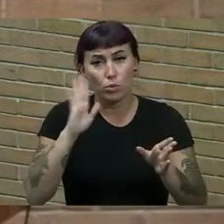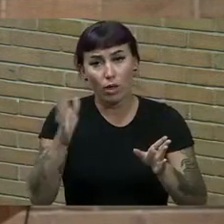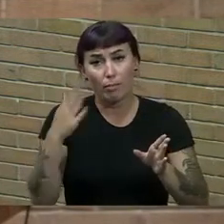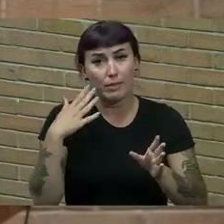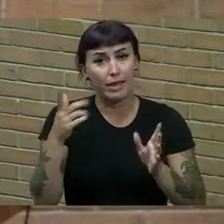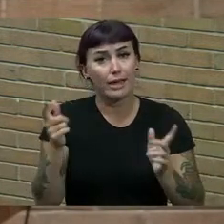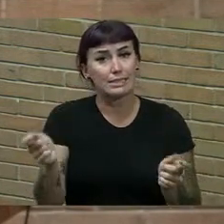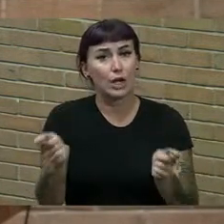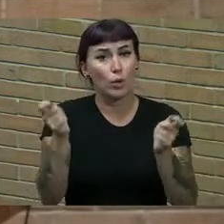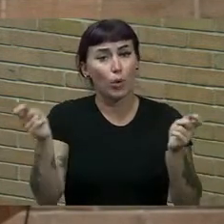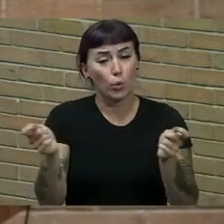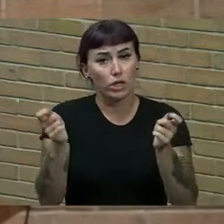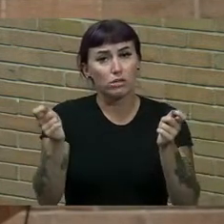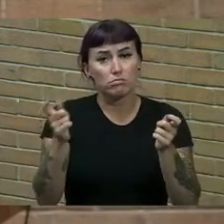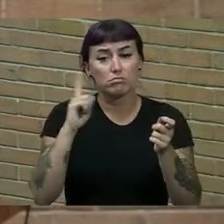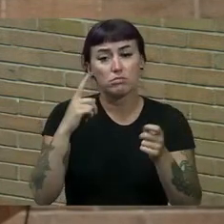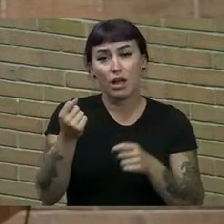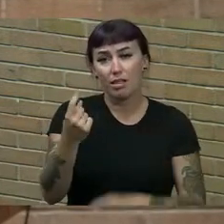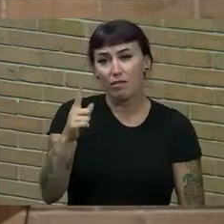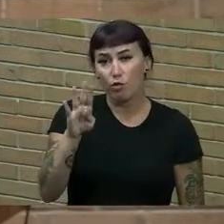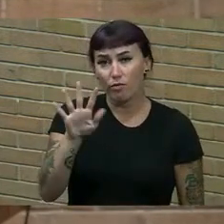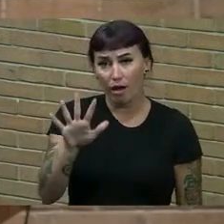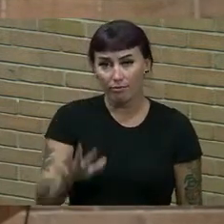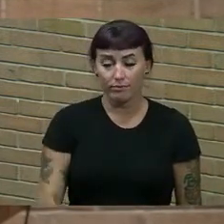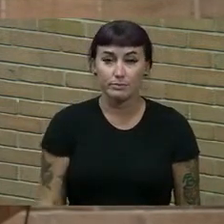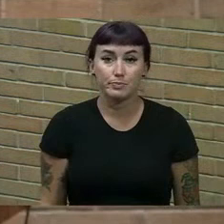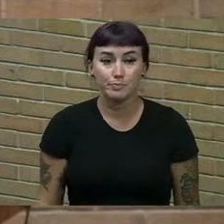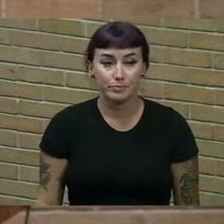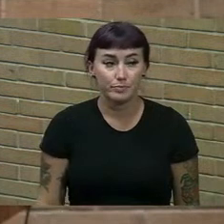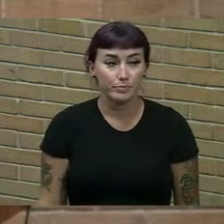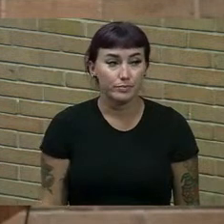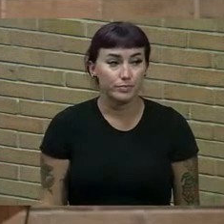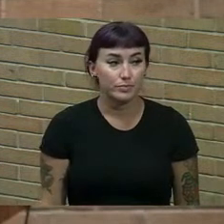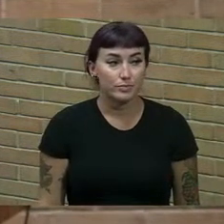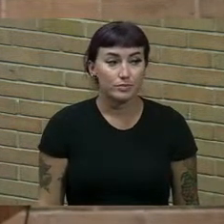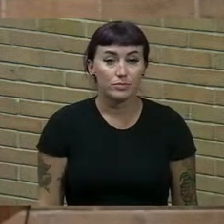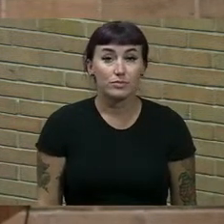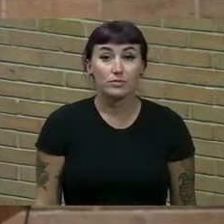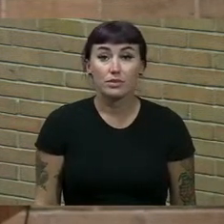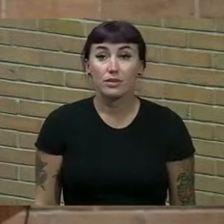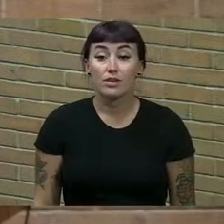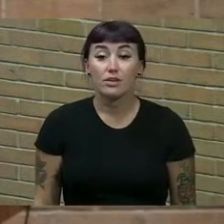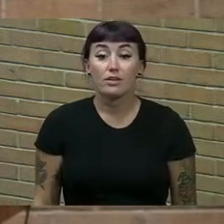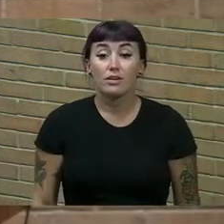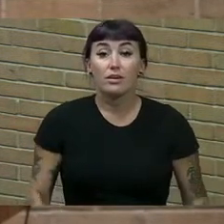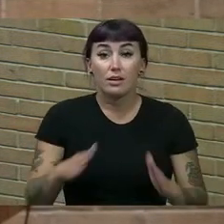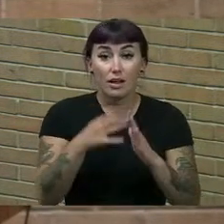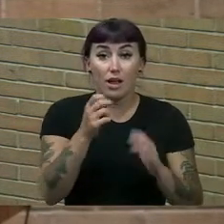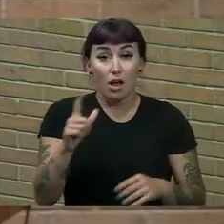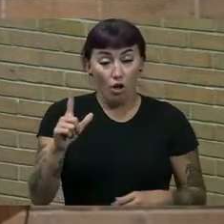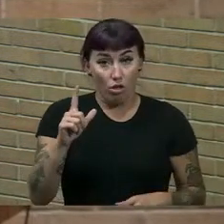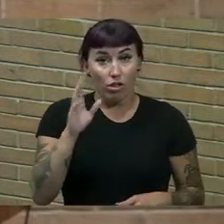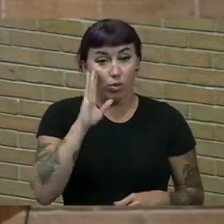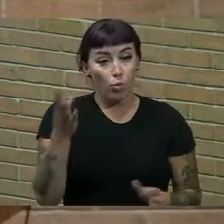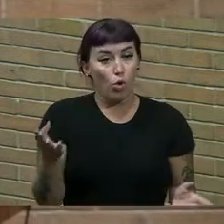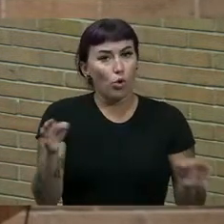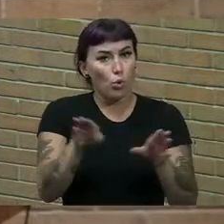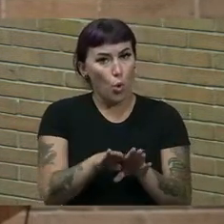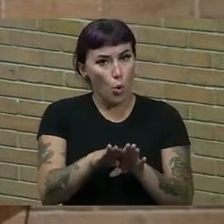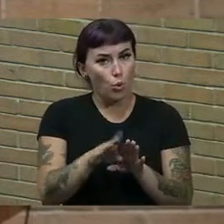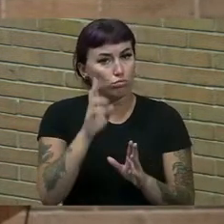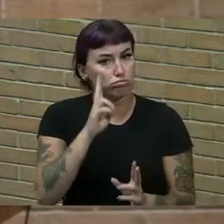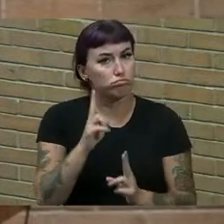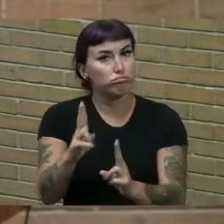ceremony at 11:45. Now, of course, Town Hall will be closed in observance of